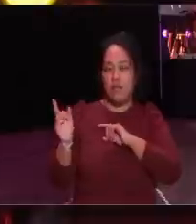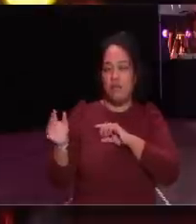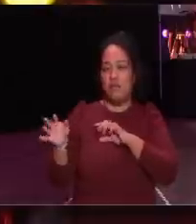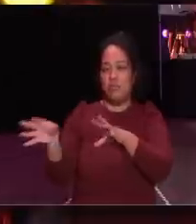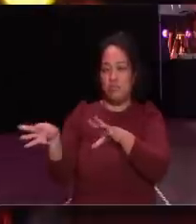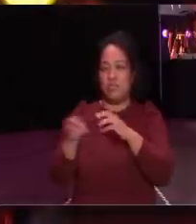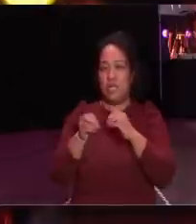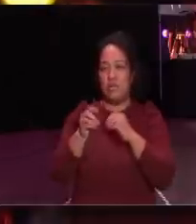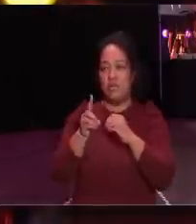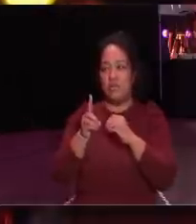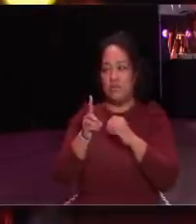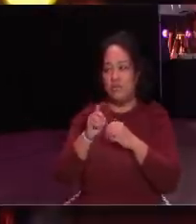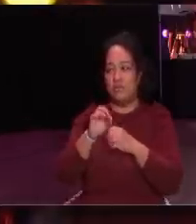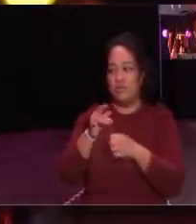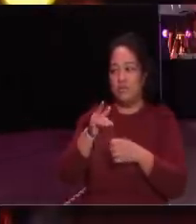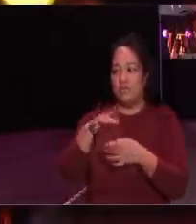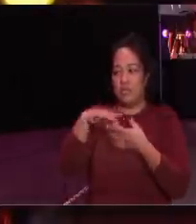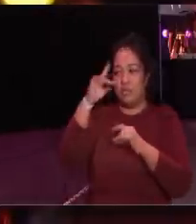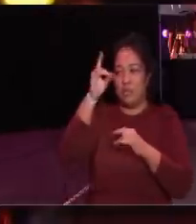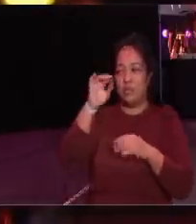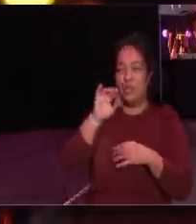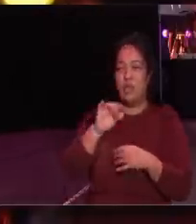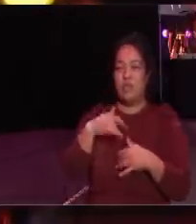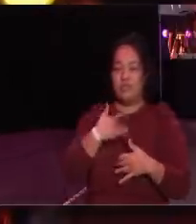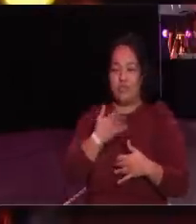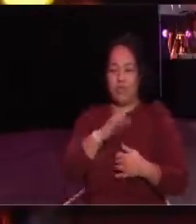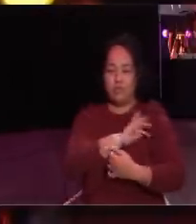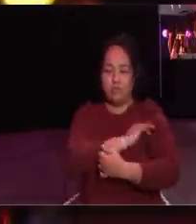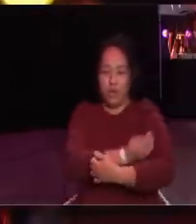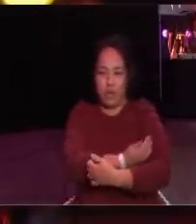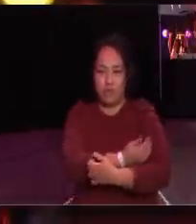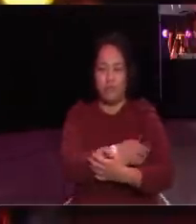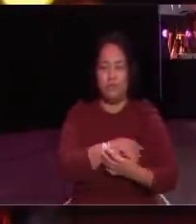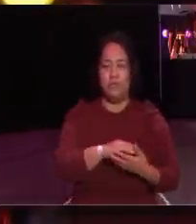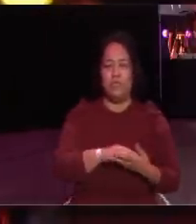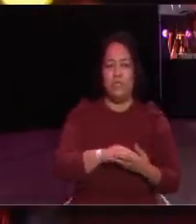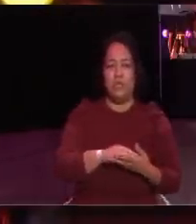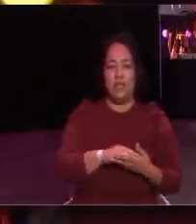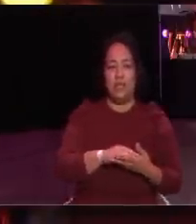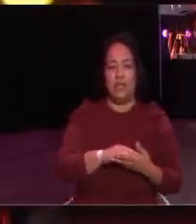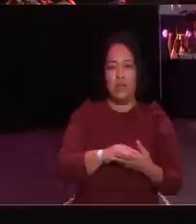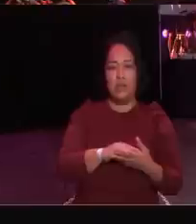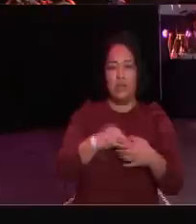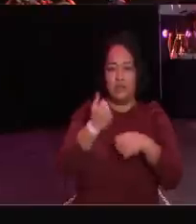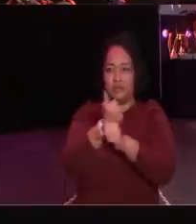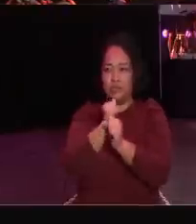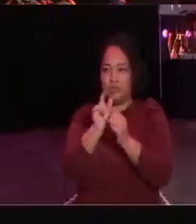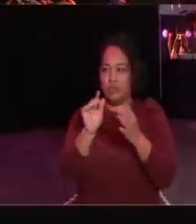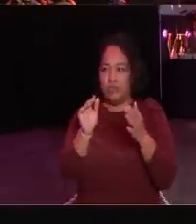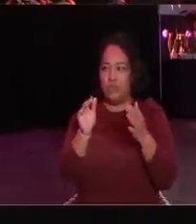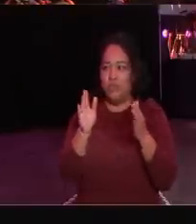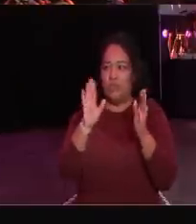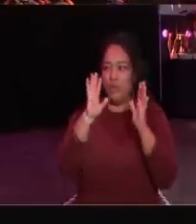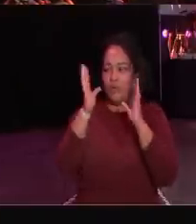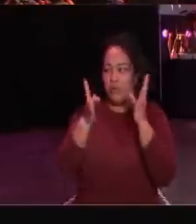el poder. I want you to feel the power. Que creó el universo. That the creator of the universe